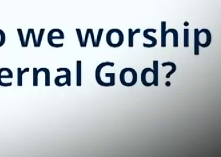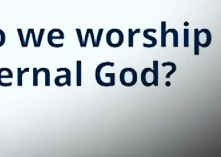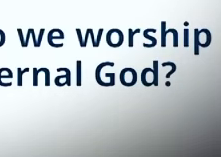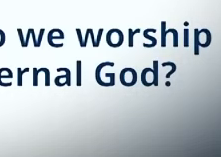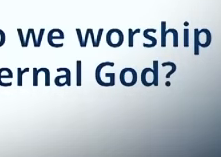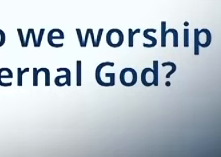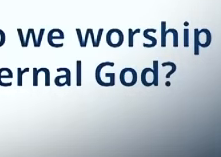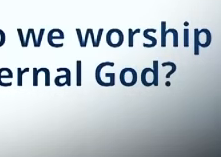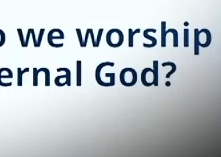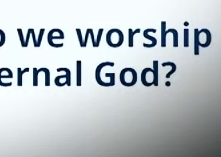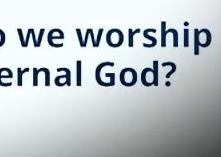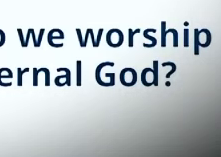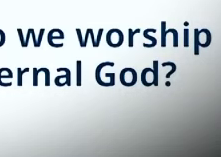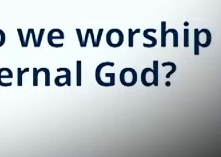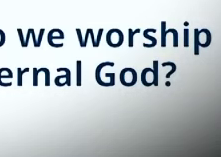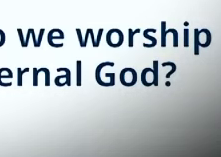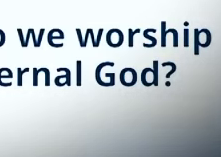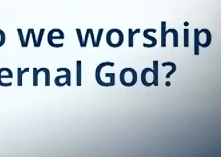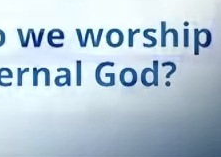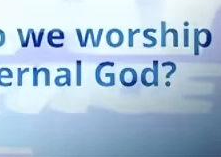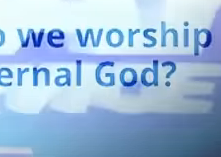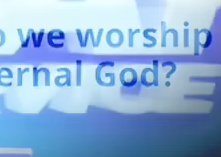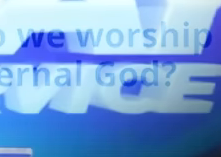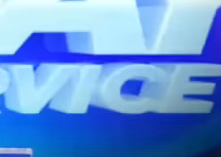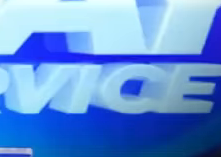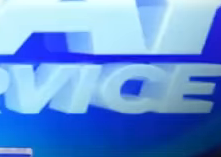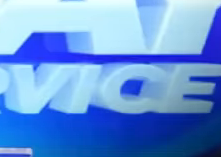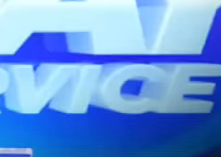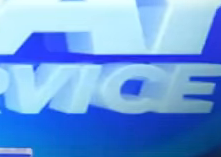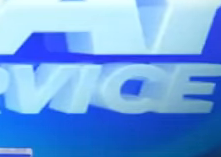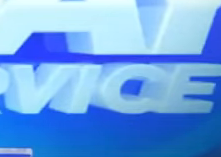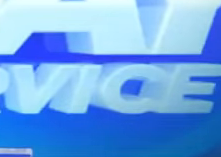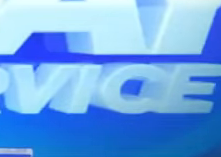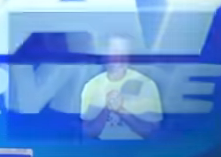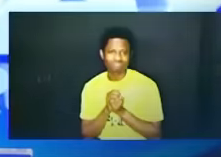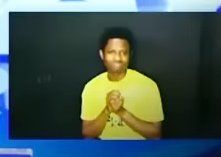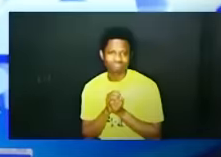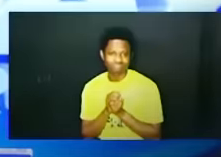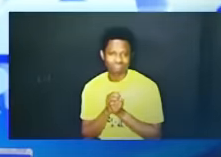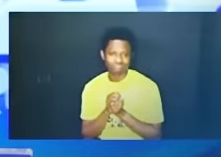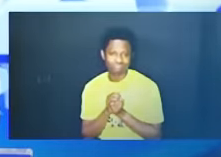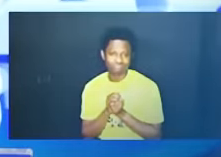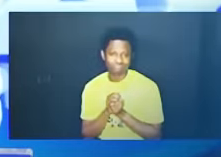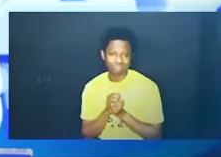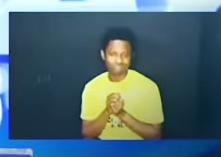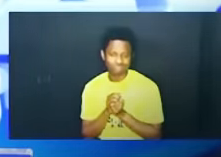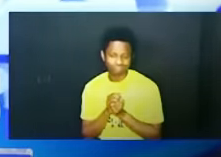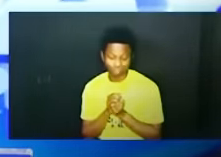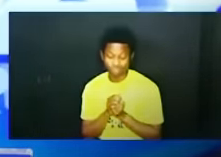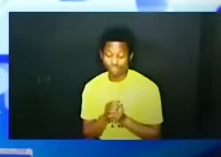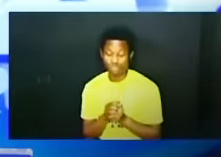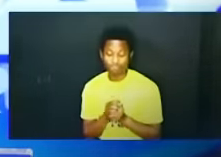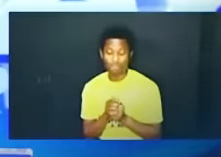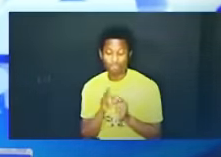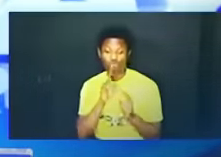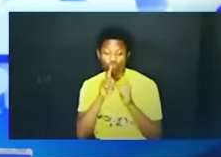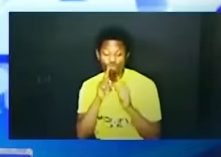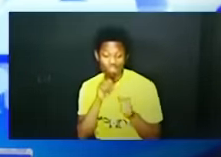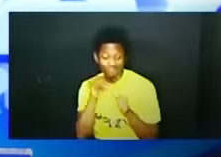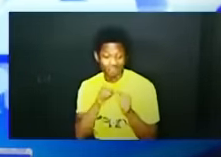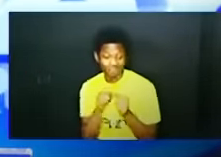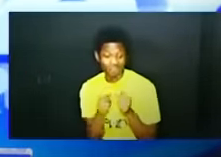worshipped. We'll continue next week. Let me talk about three requirements of the Old